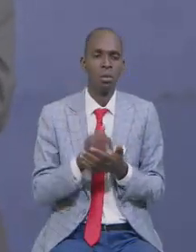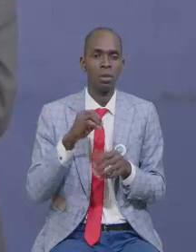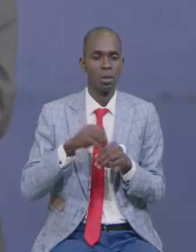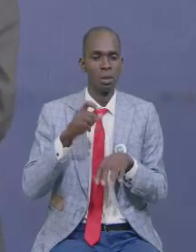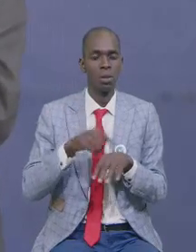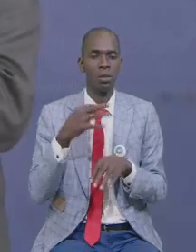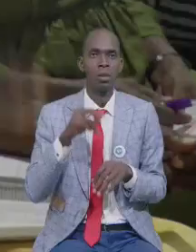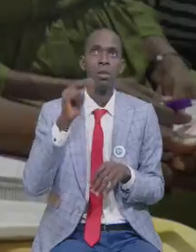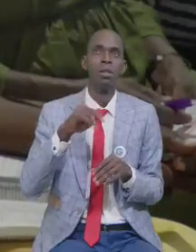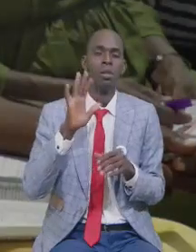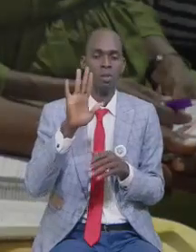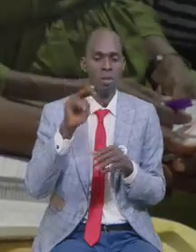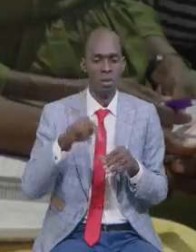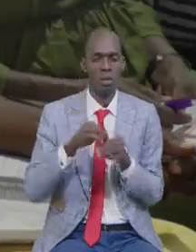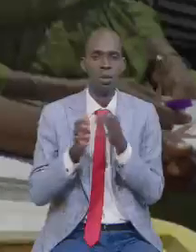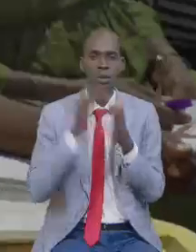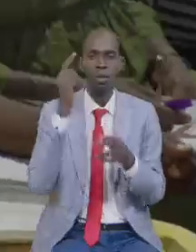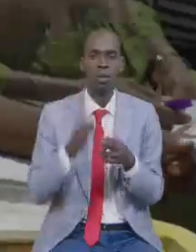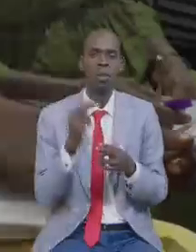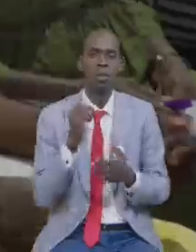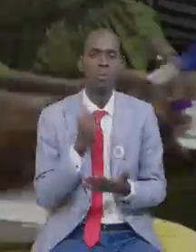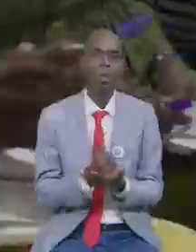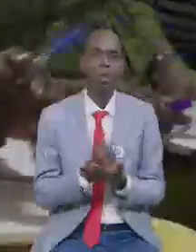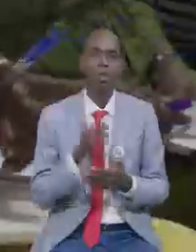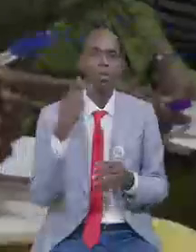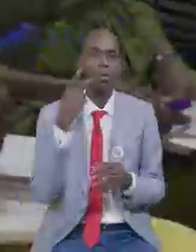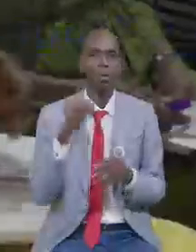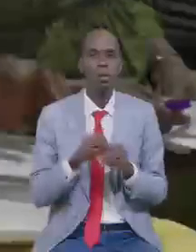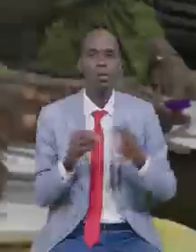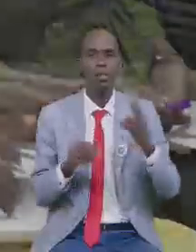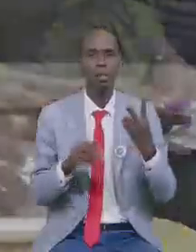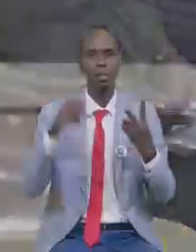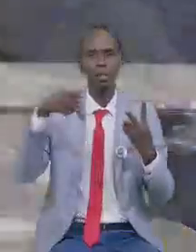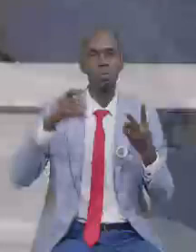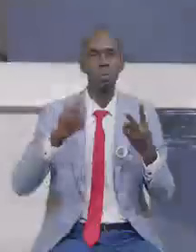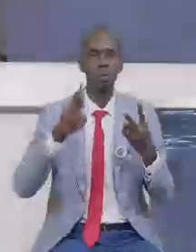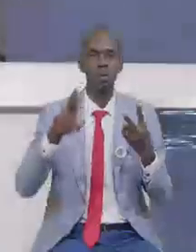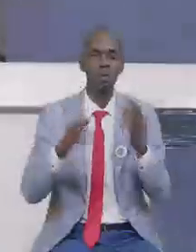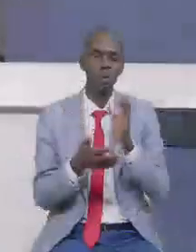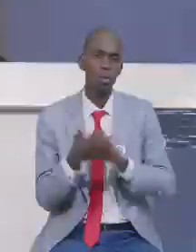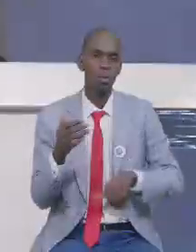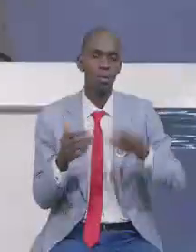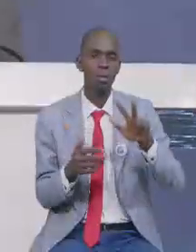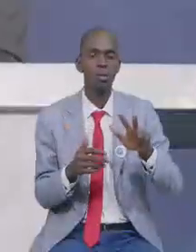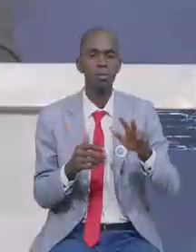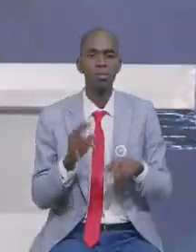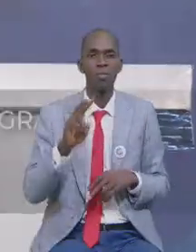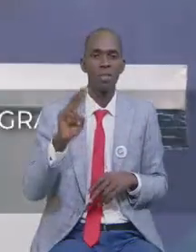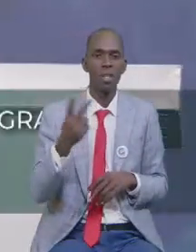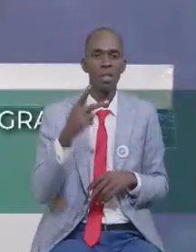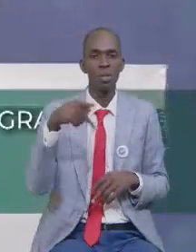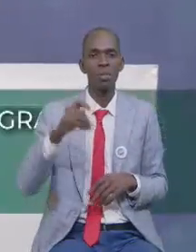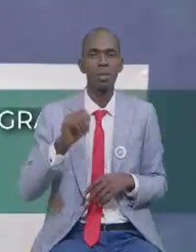time of your need. 2 Peter chapter 3, verse 17.